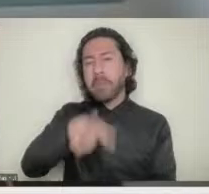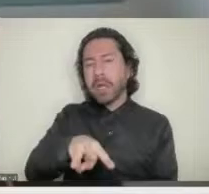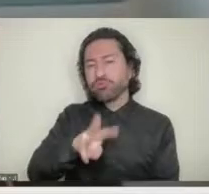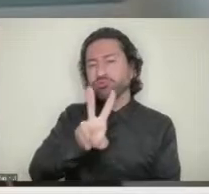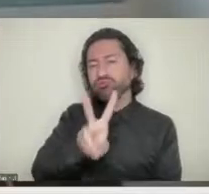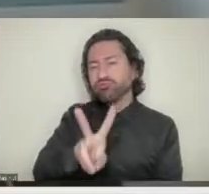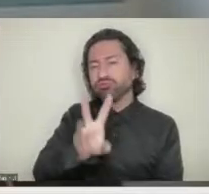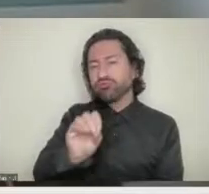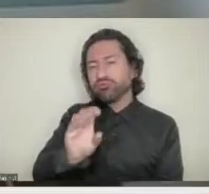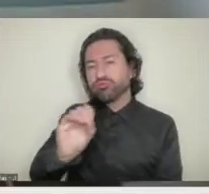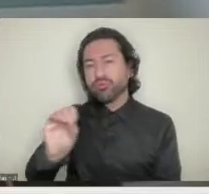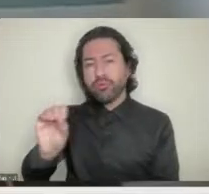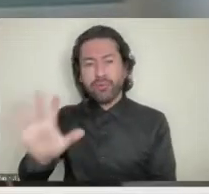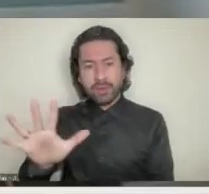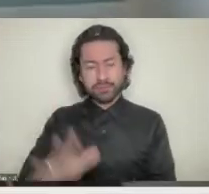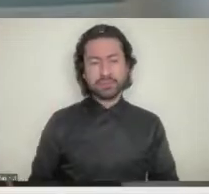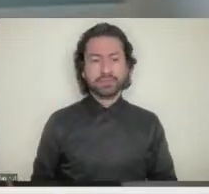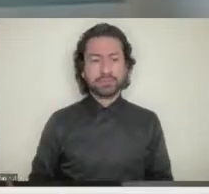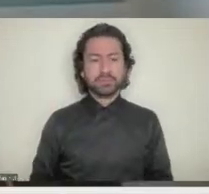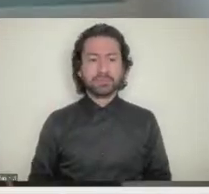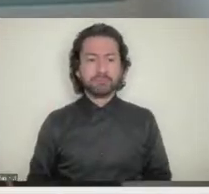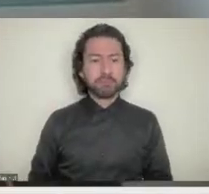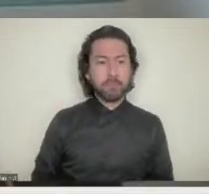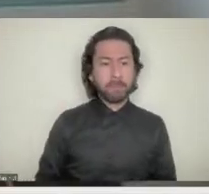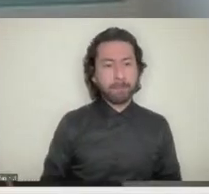And I will